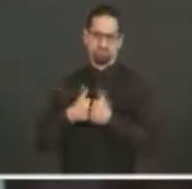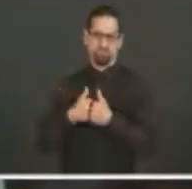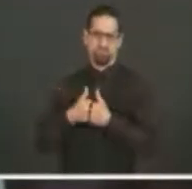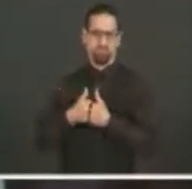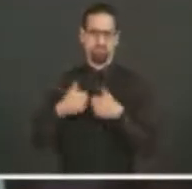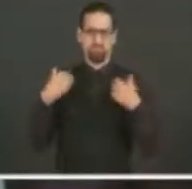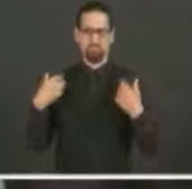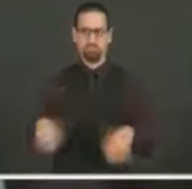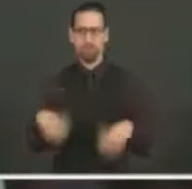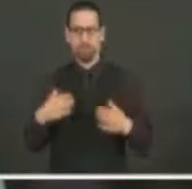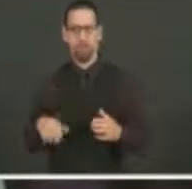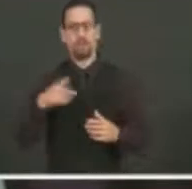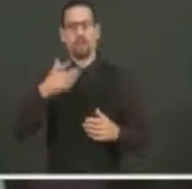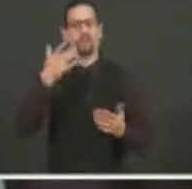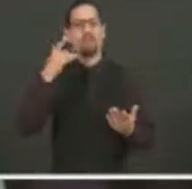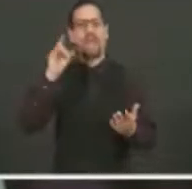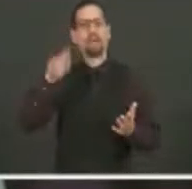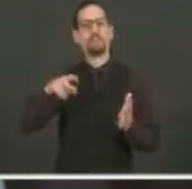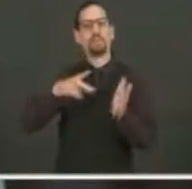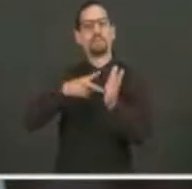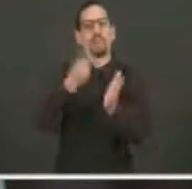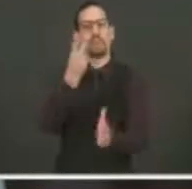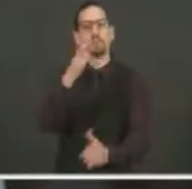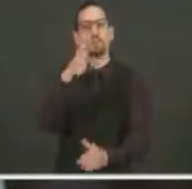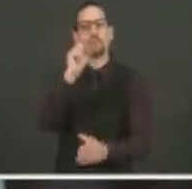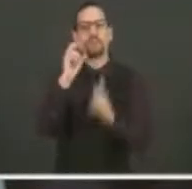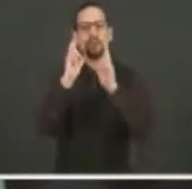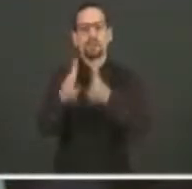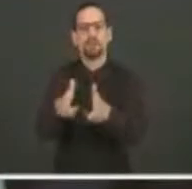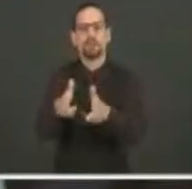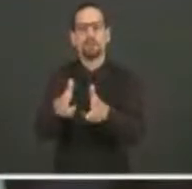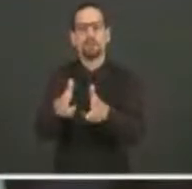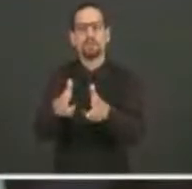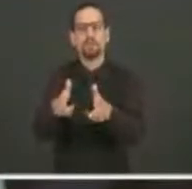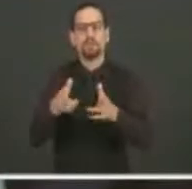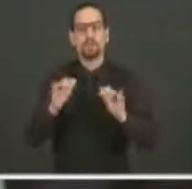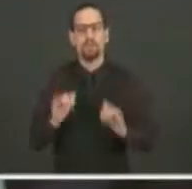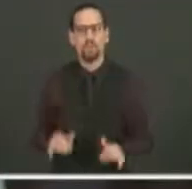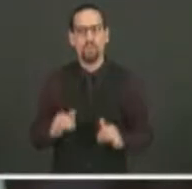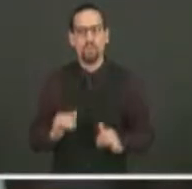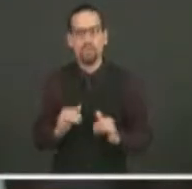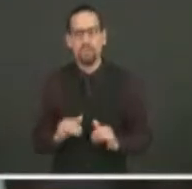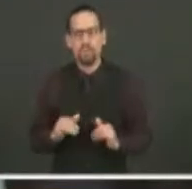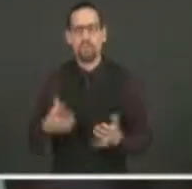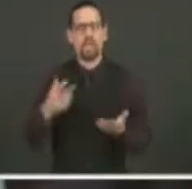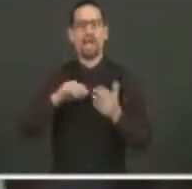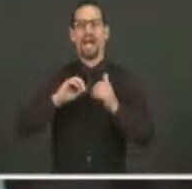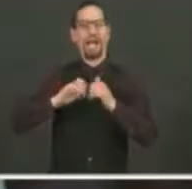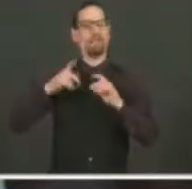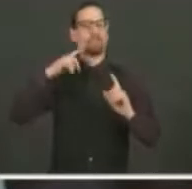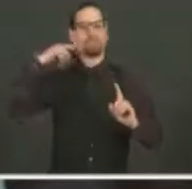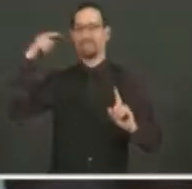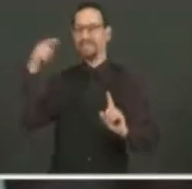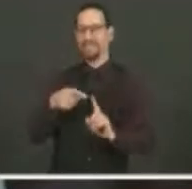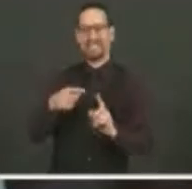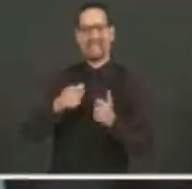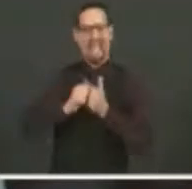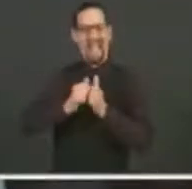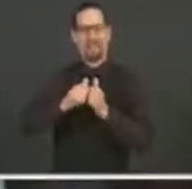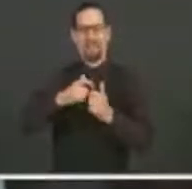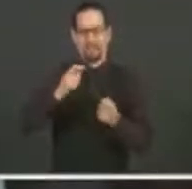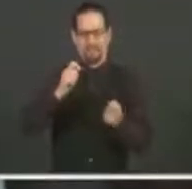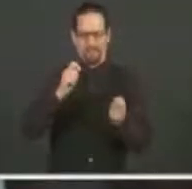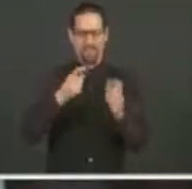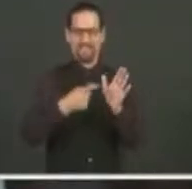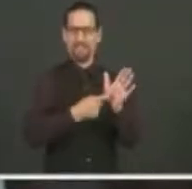double the number of yellow buses. What we have to say is, how do we reduce the demand for busing? How